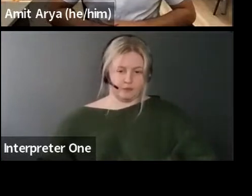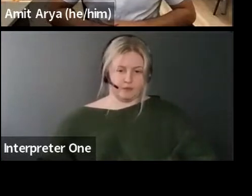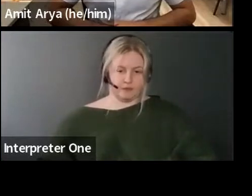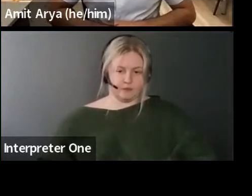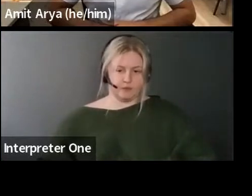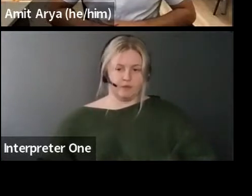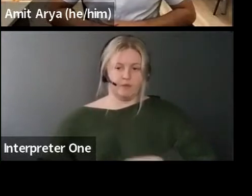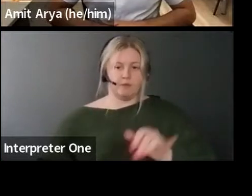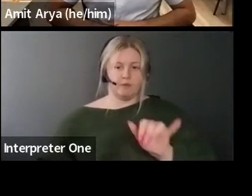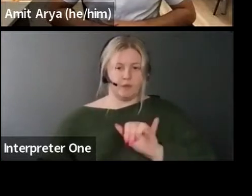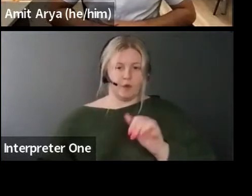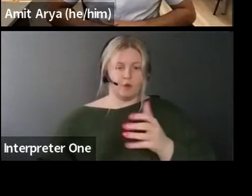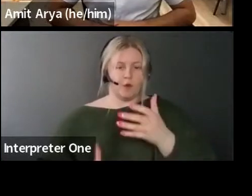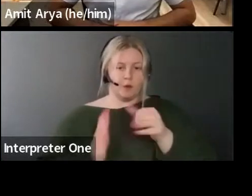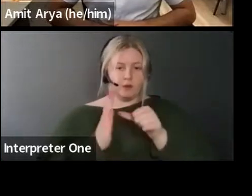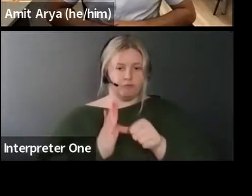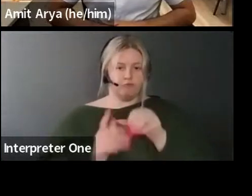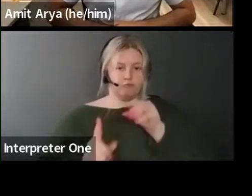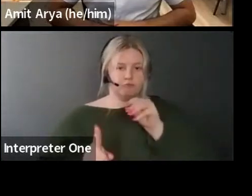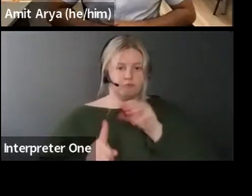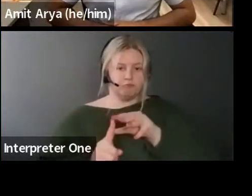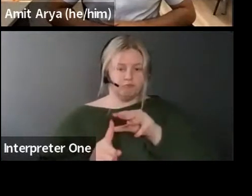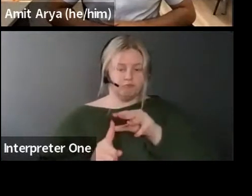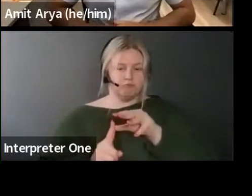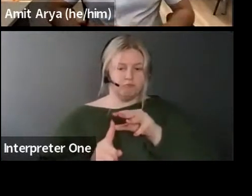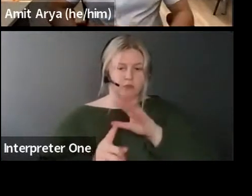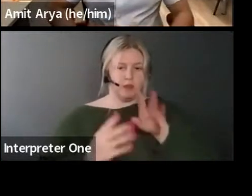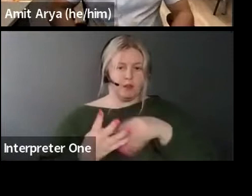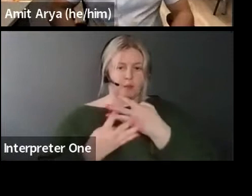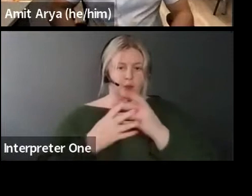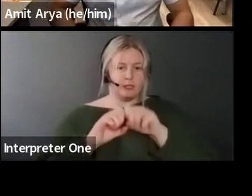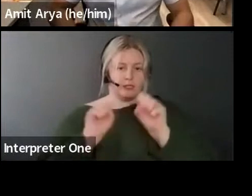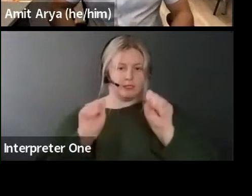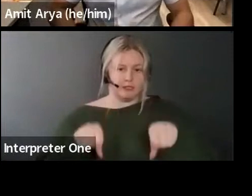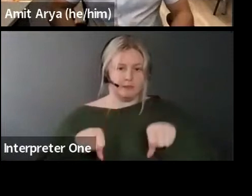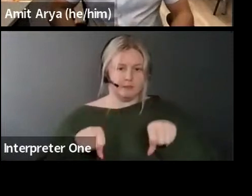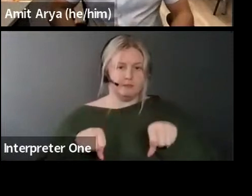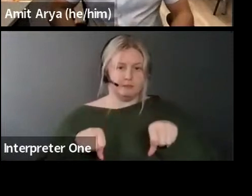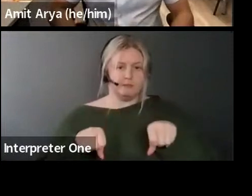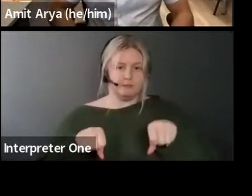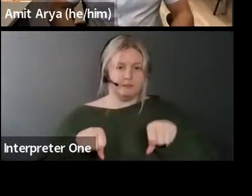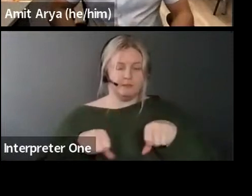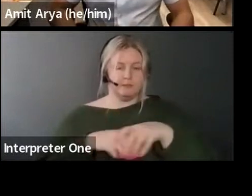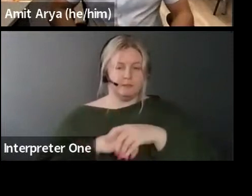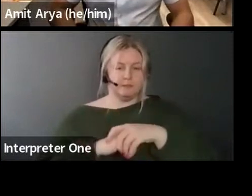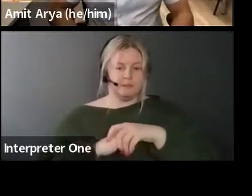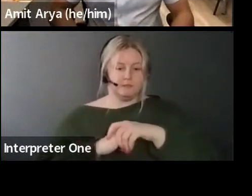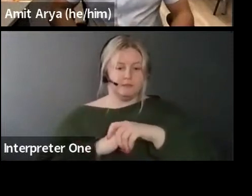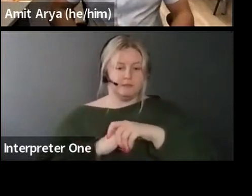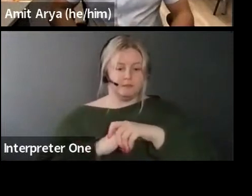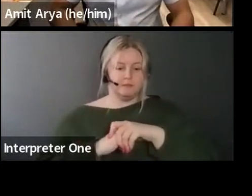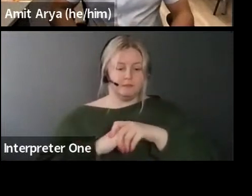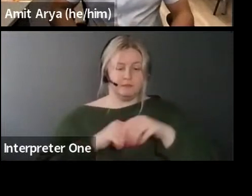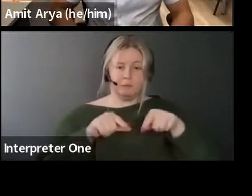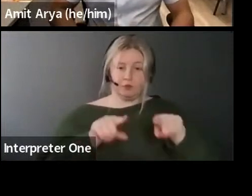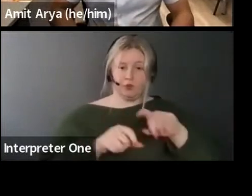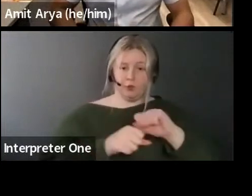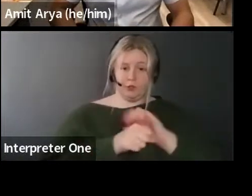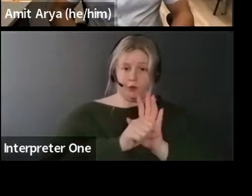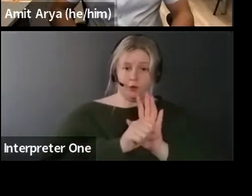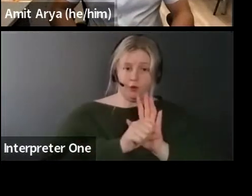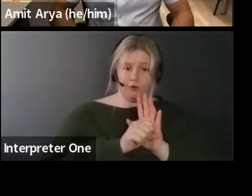highlight how the prison system during COVID was even